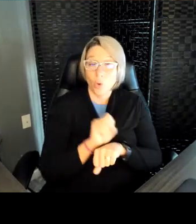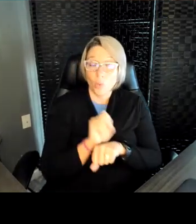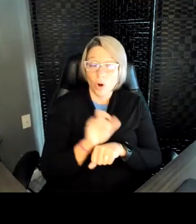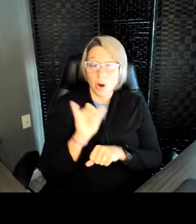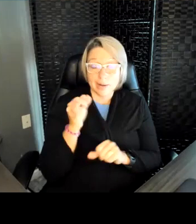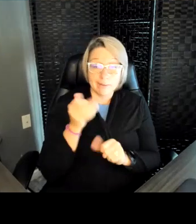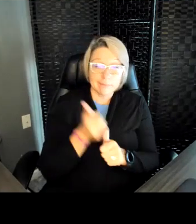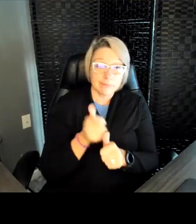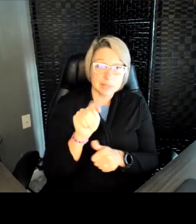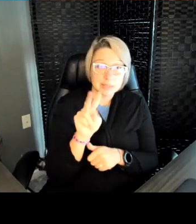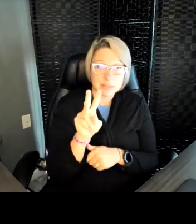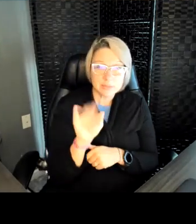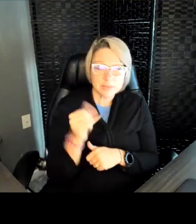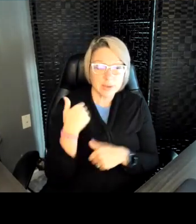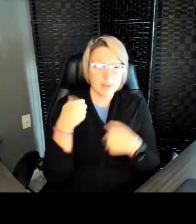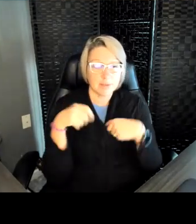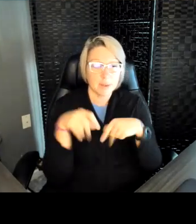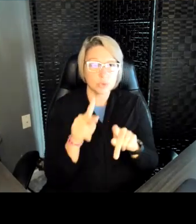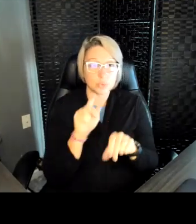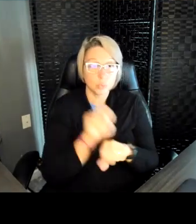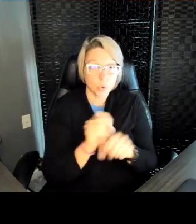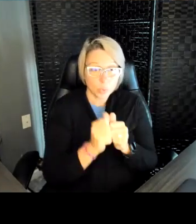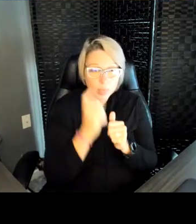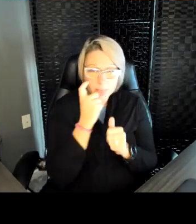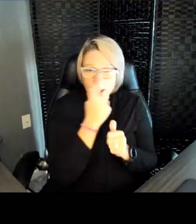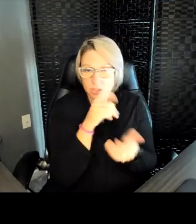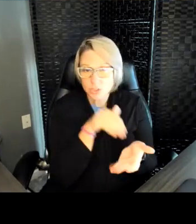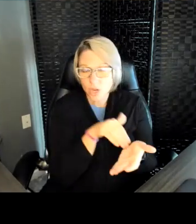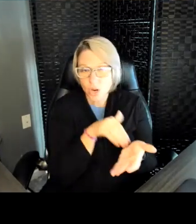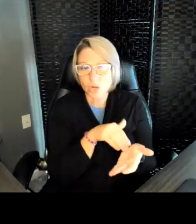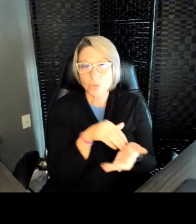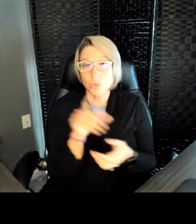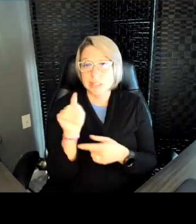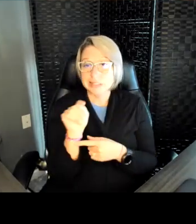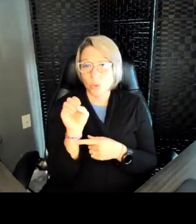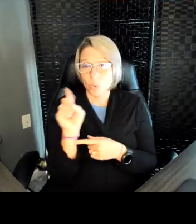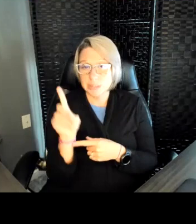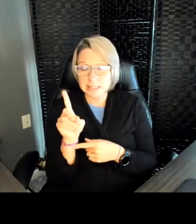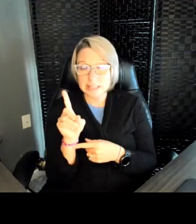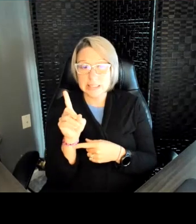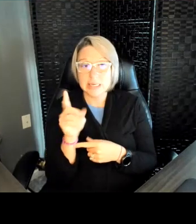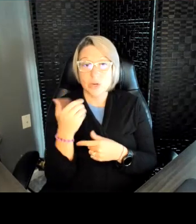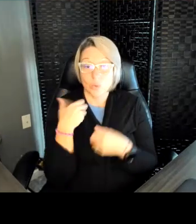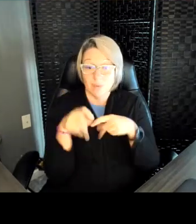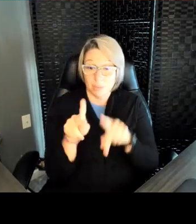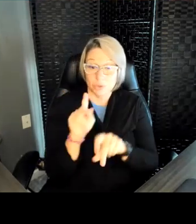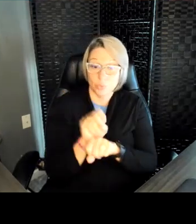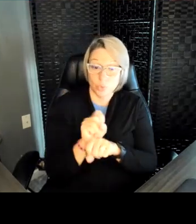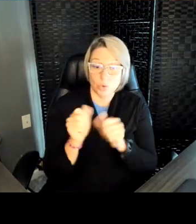you have an opportunity to really work with eye doctors, if you are a TOD and you really have an opportunity to work